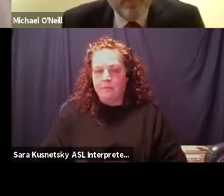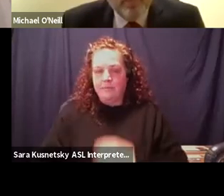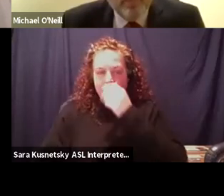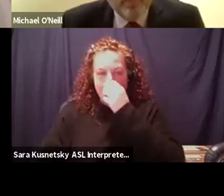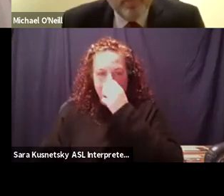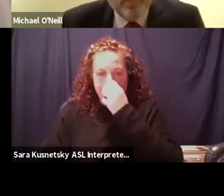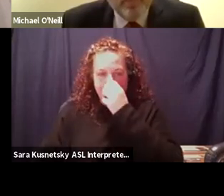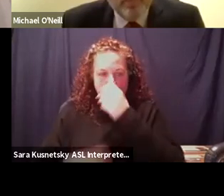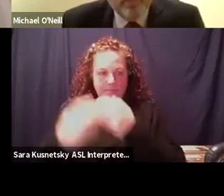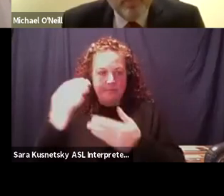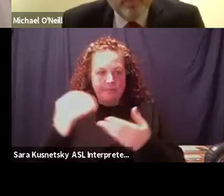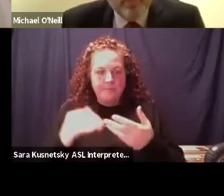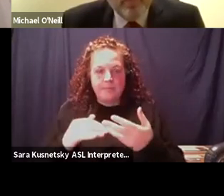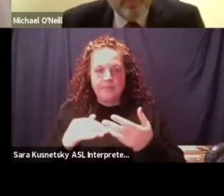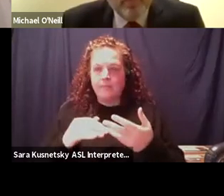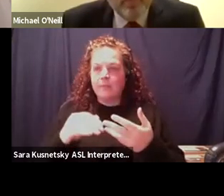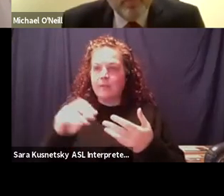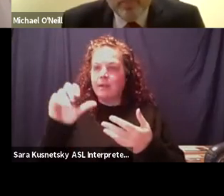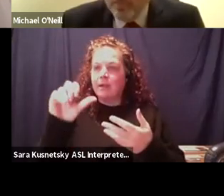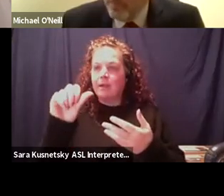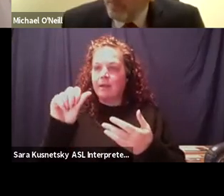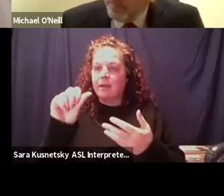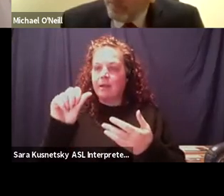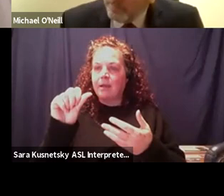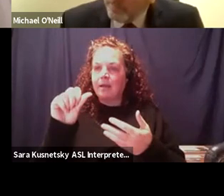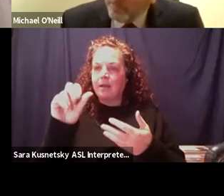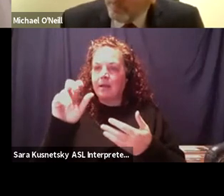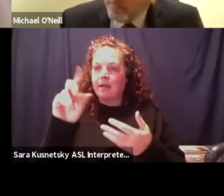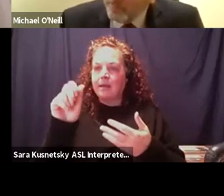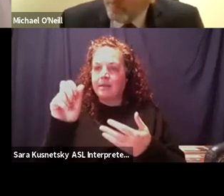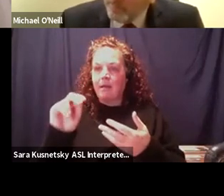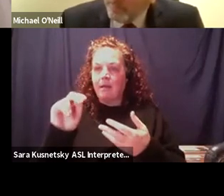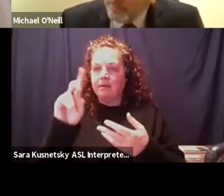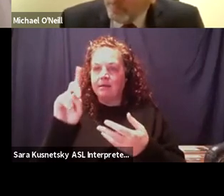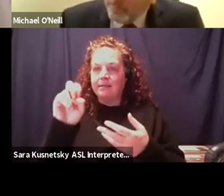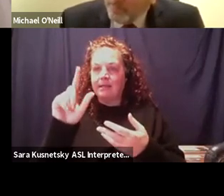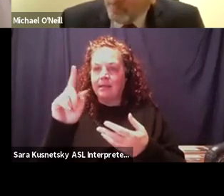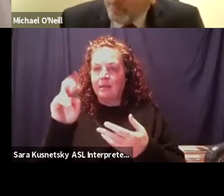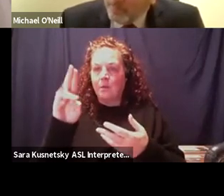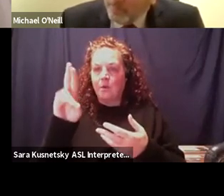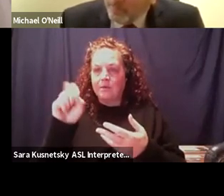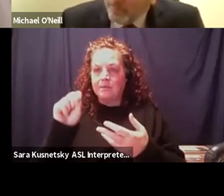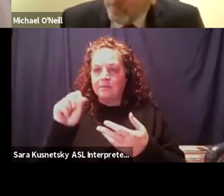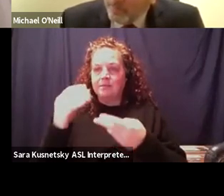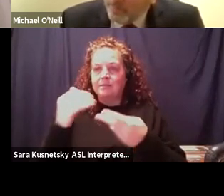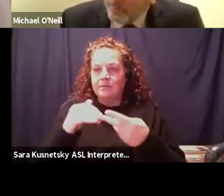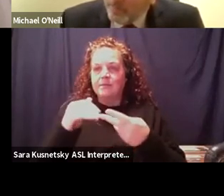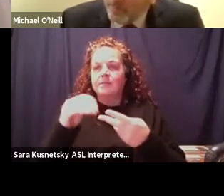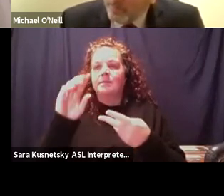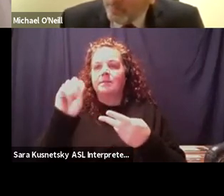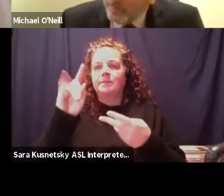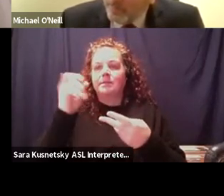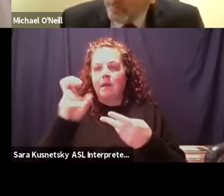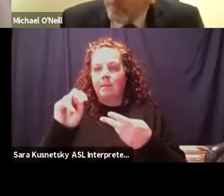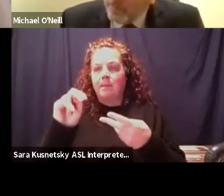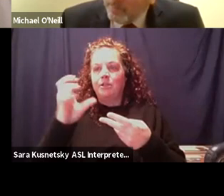Next, we'll hear from Adan Dolores, followed by Simon Chernow, Katie Malcolmus, and Maya Blanco.